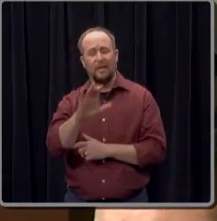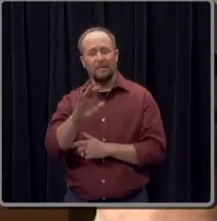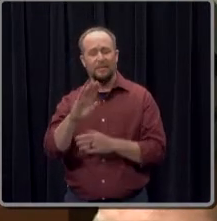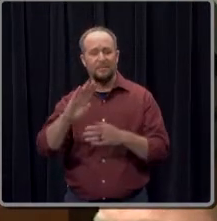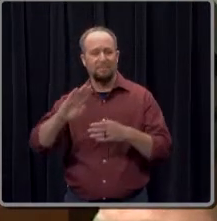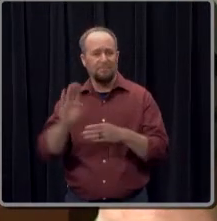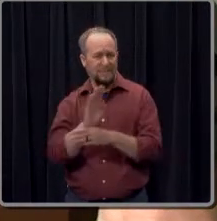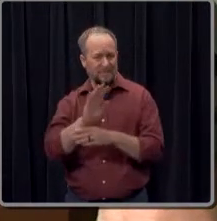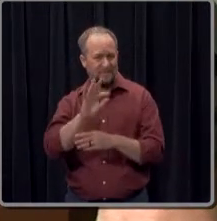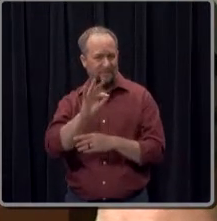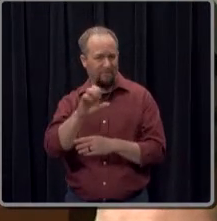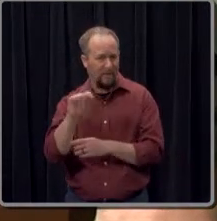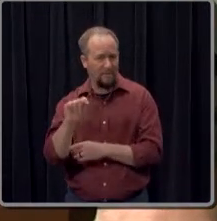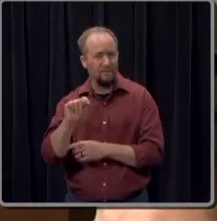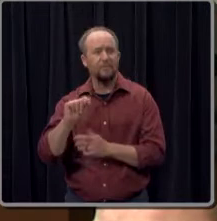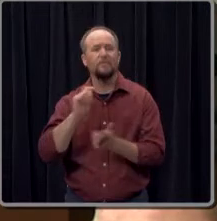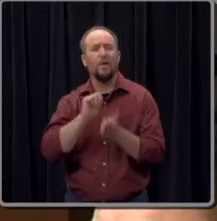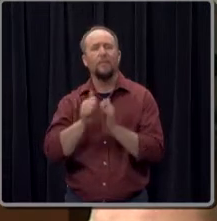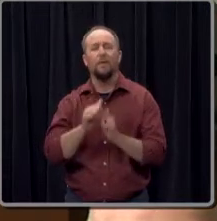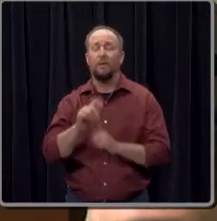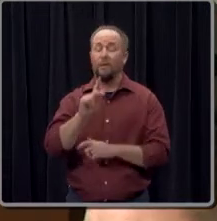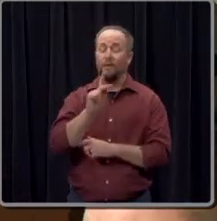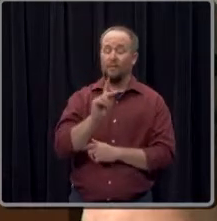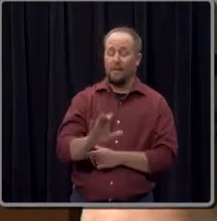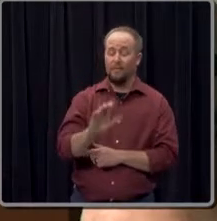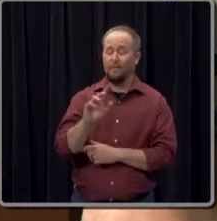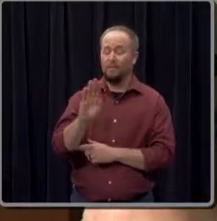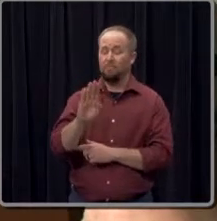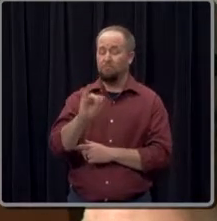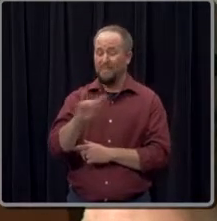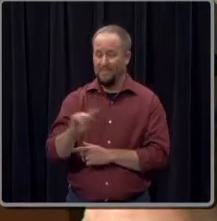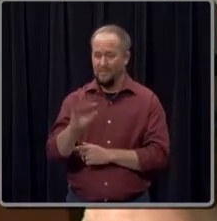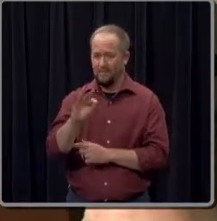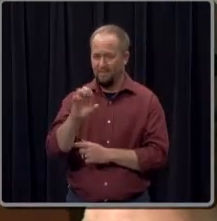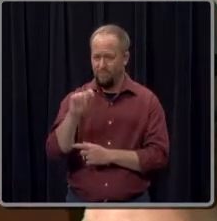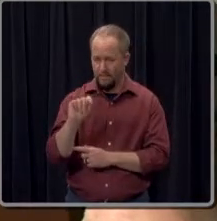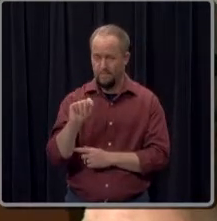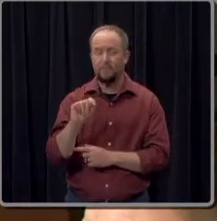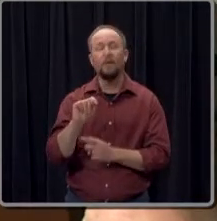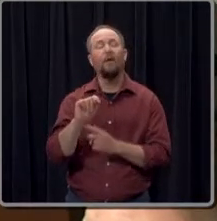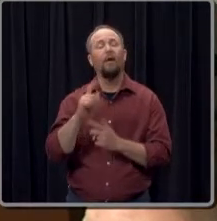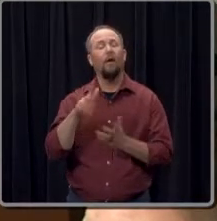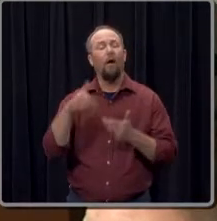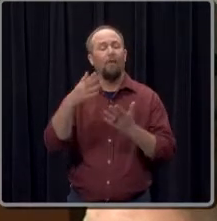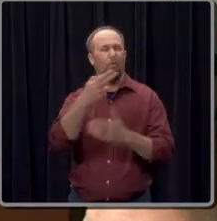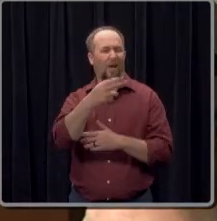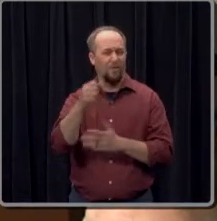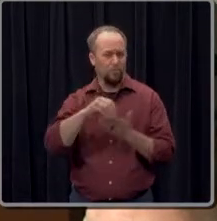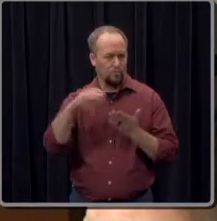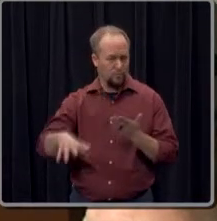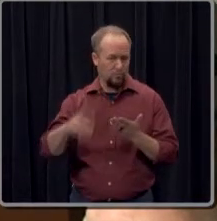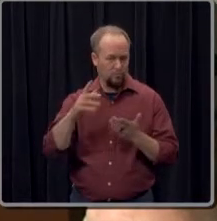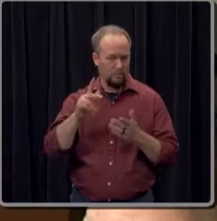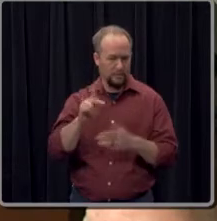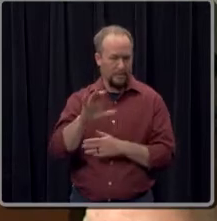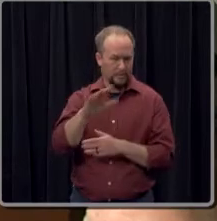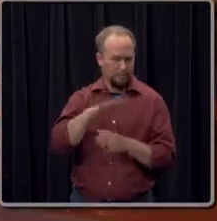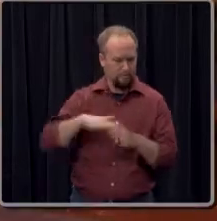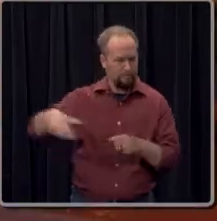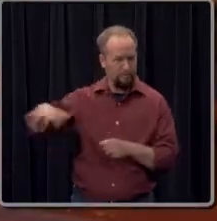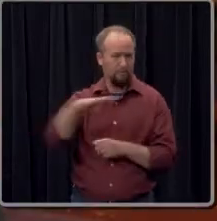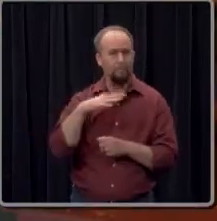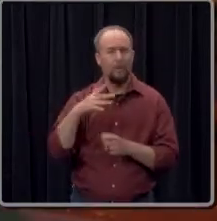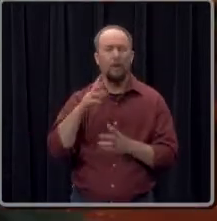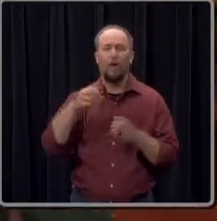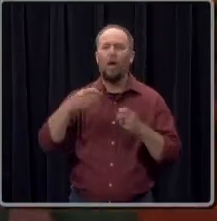BizFest competition. Casey BizFest offers high school students in the greater Kansas City metropolitan area an